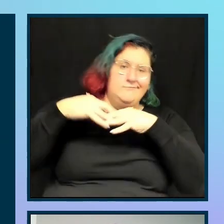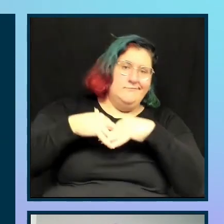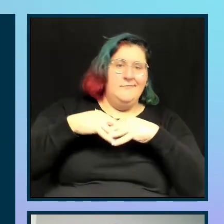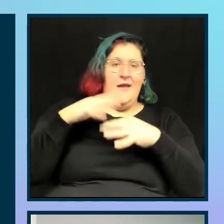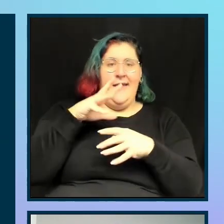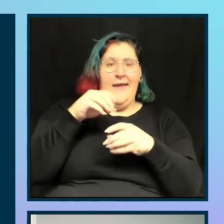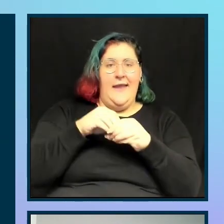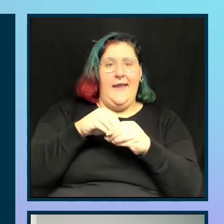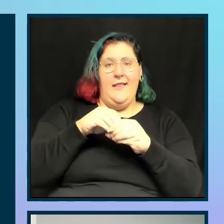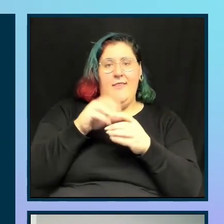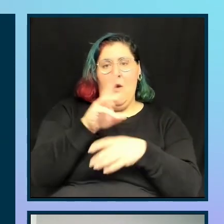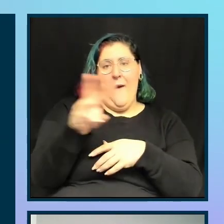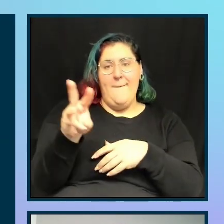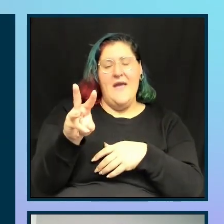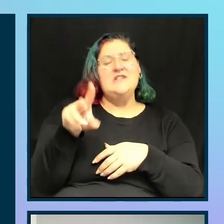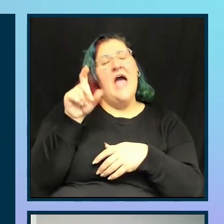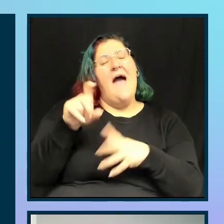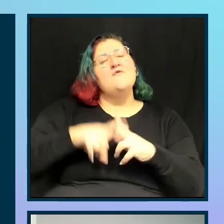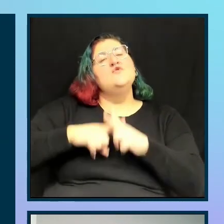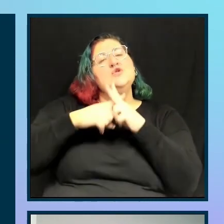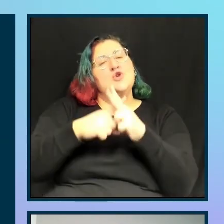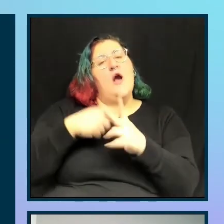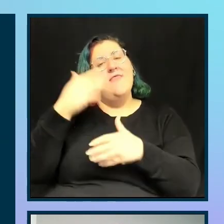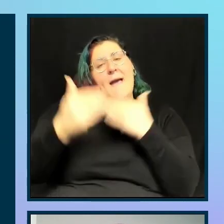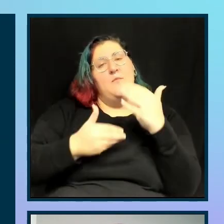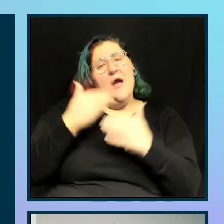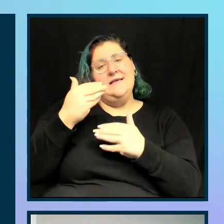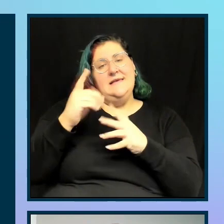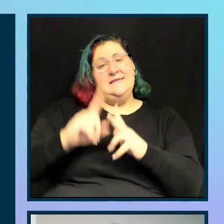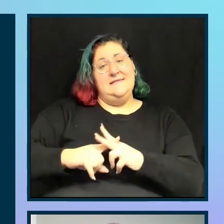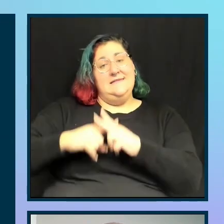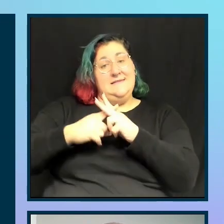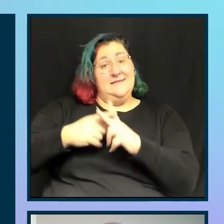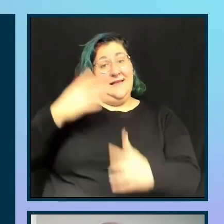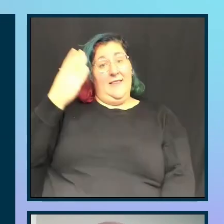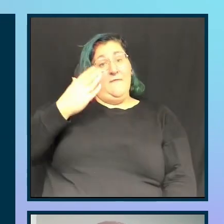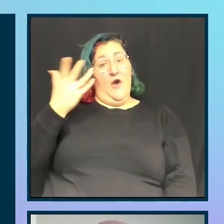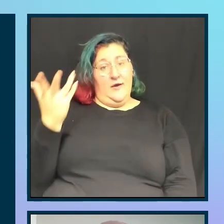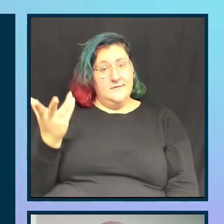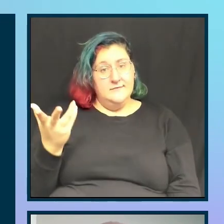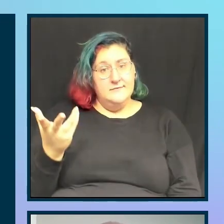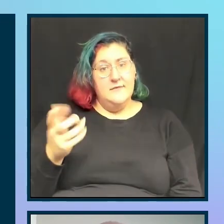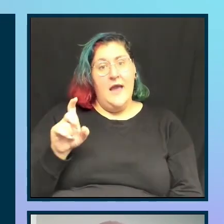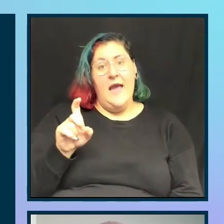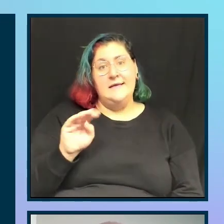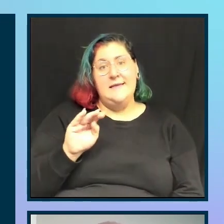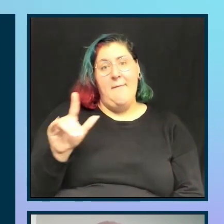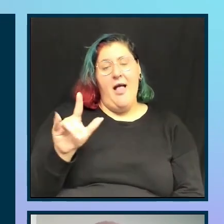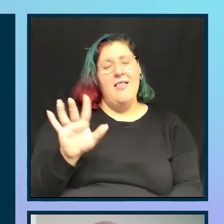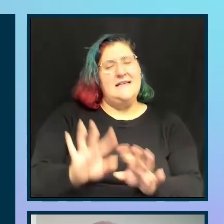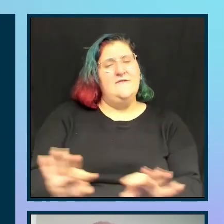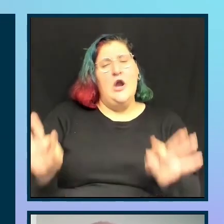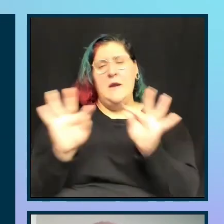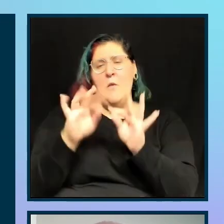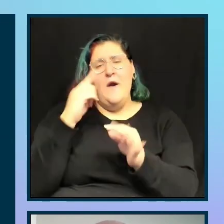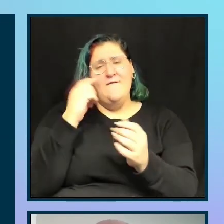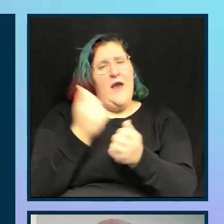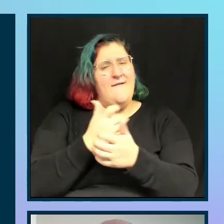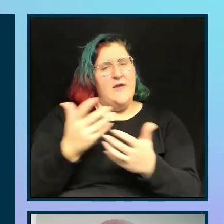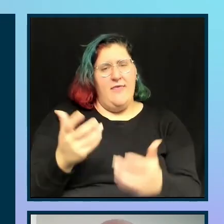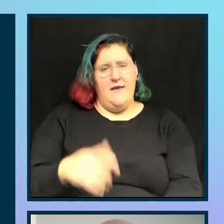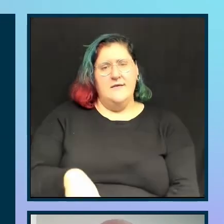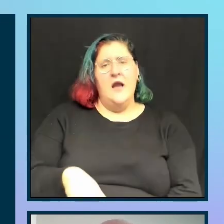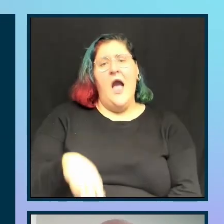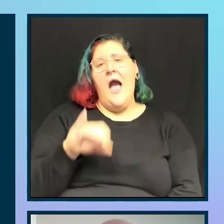that that starts up front with the receipt of manuscript coming in. XML is key to all of this. So IDs and